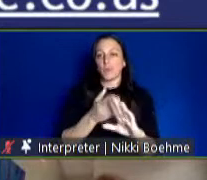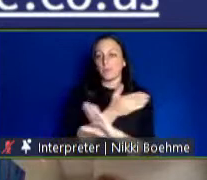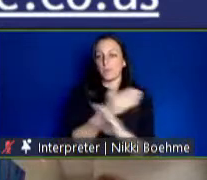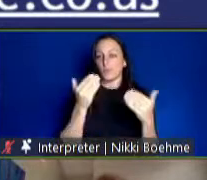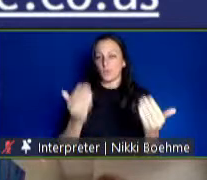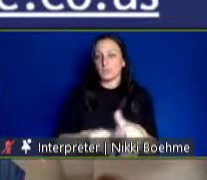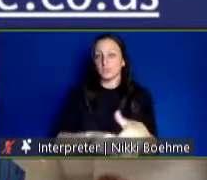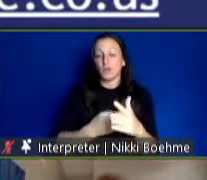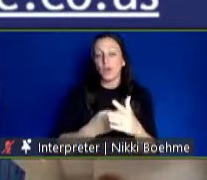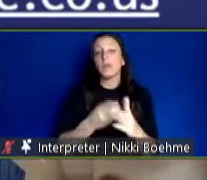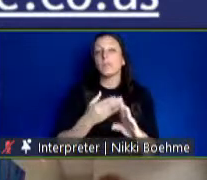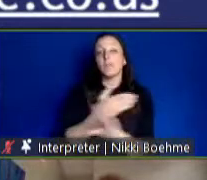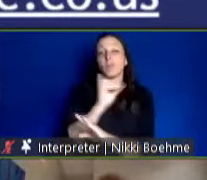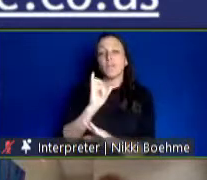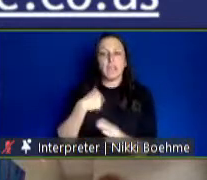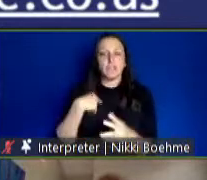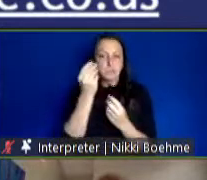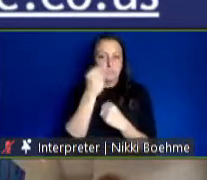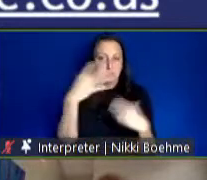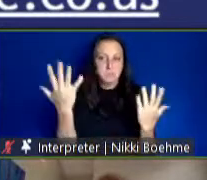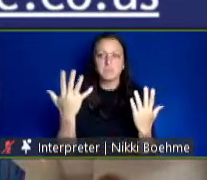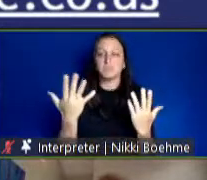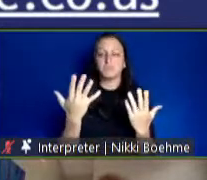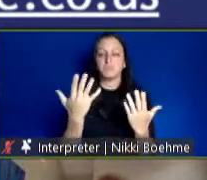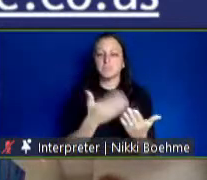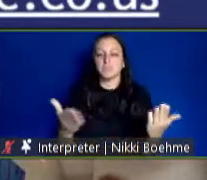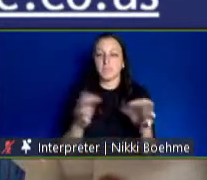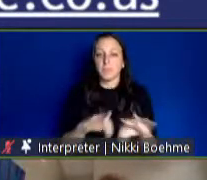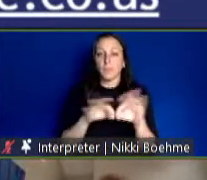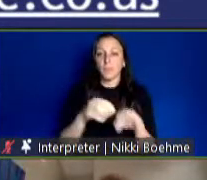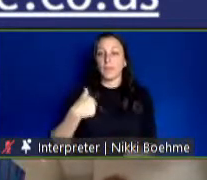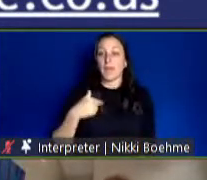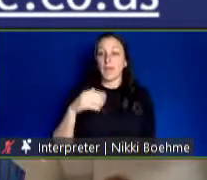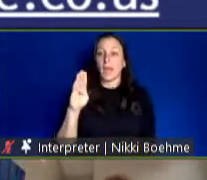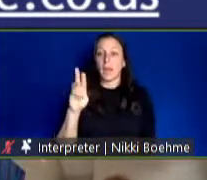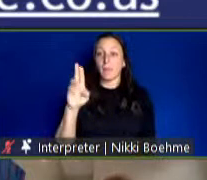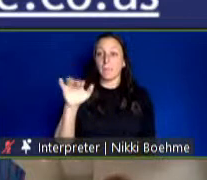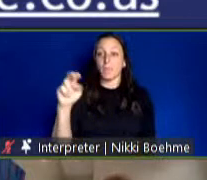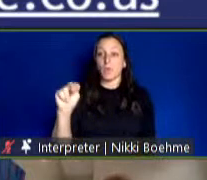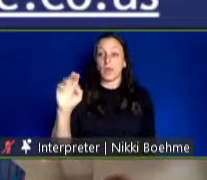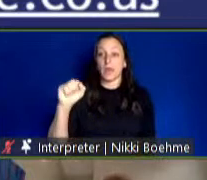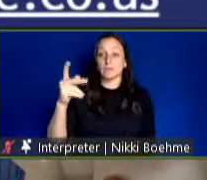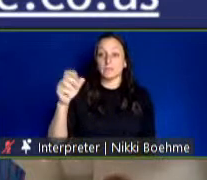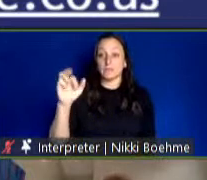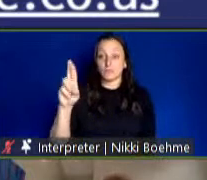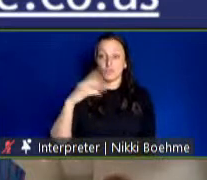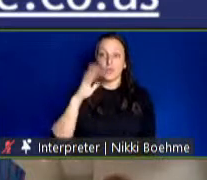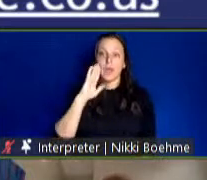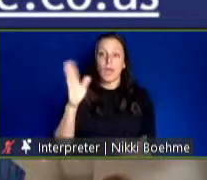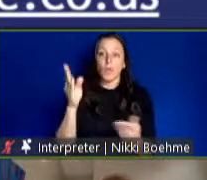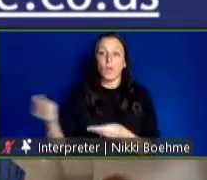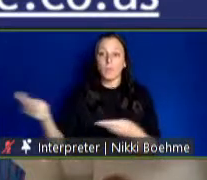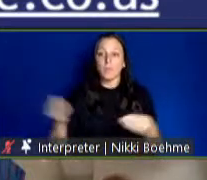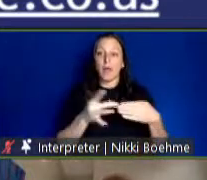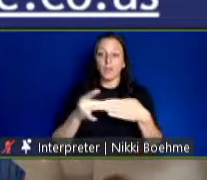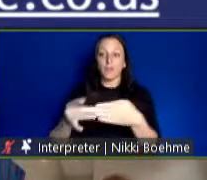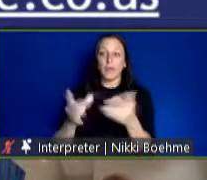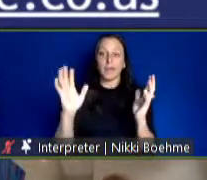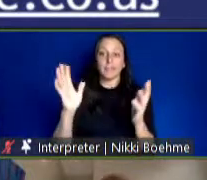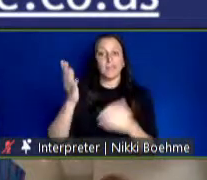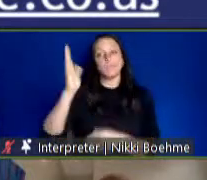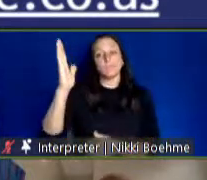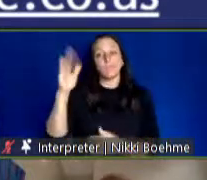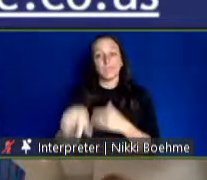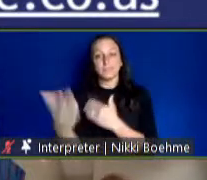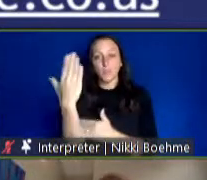in the meantime, just a couple of housekeeping items. I'm Brian Spencer. I'm going to be our moderator here for this afternoon or this morning's press conference. I'm